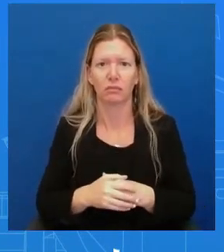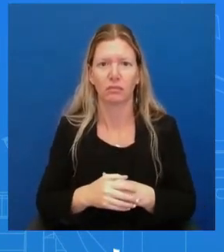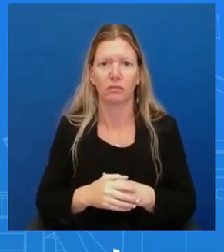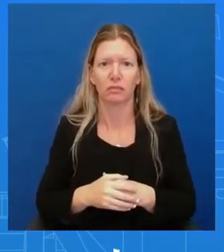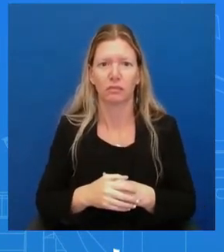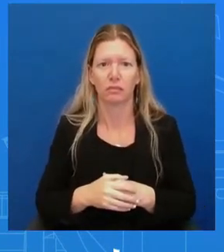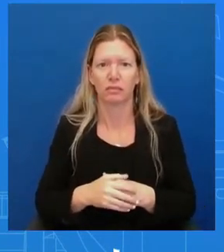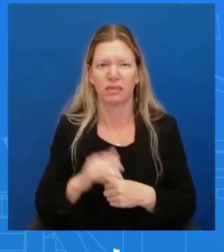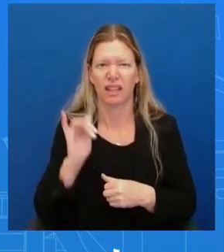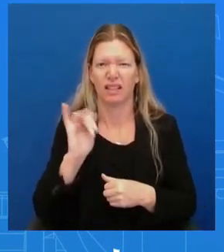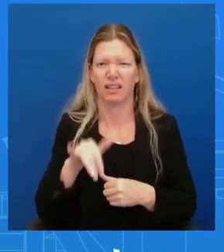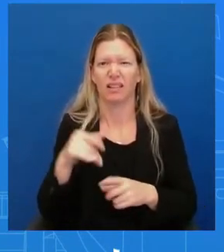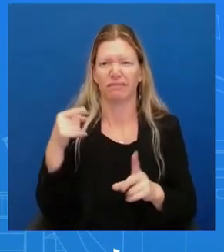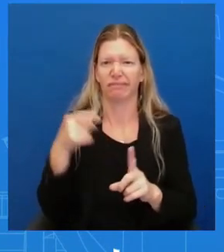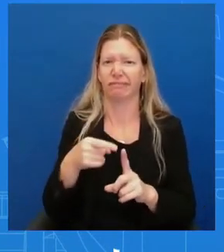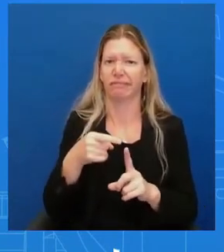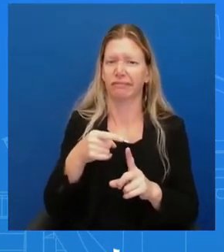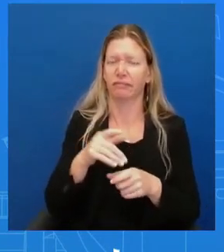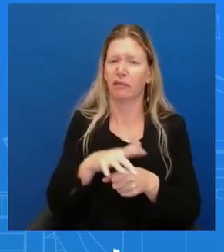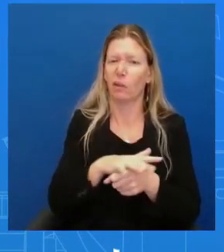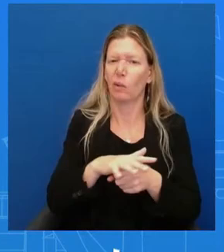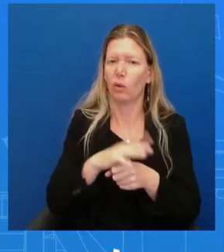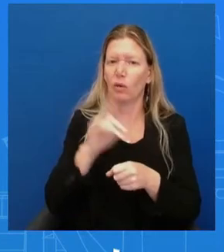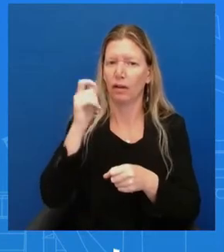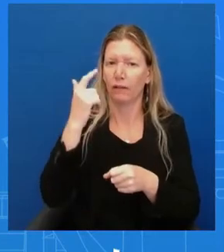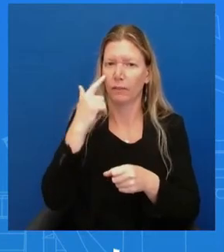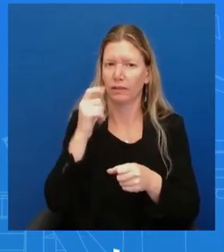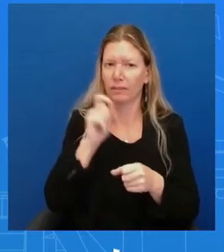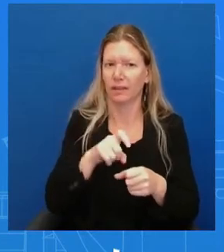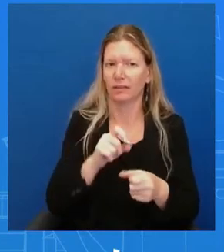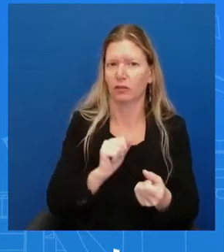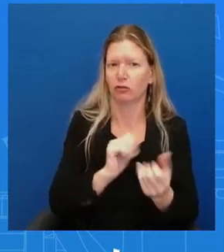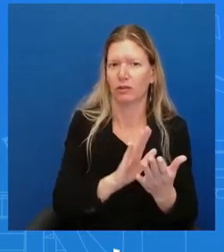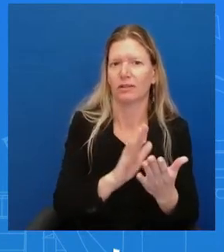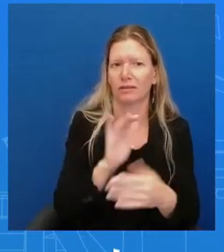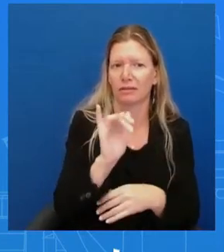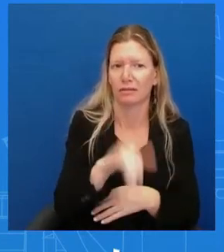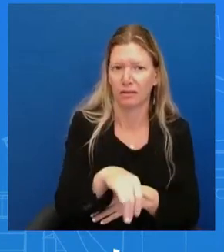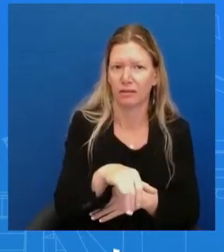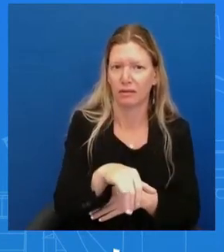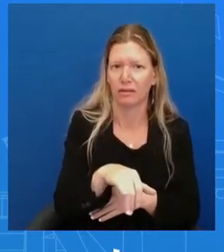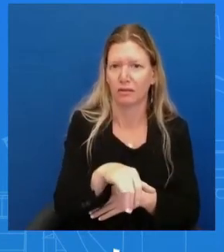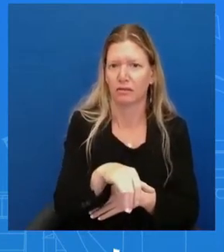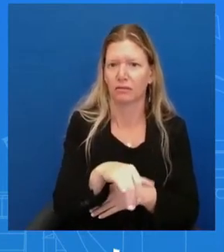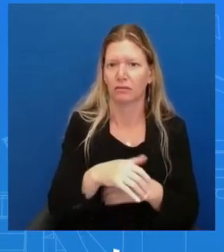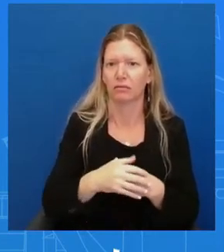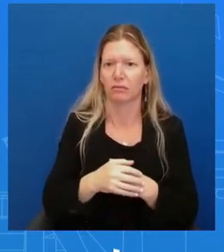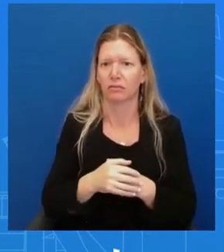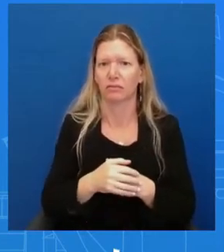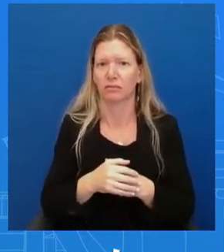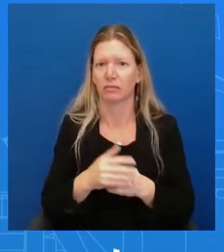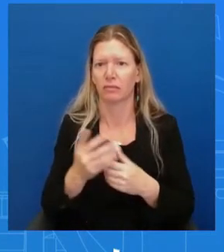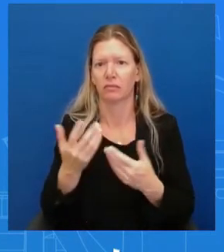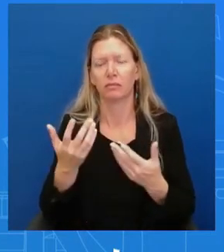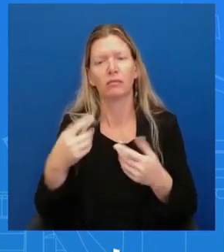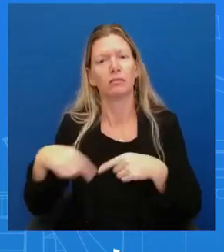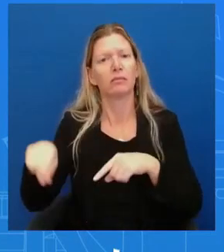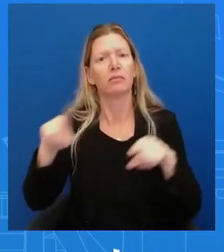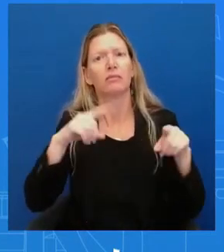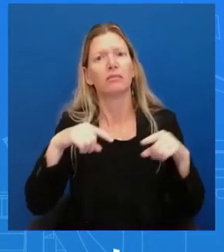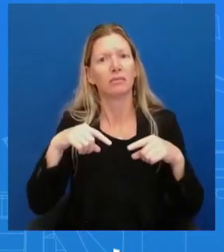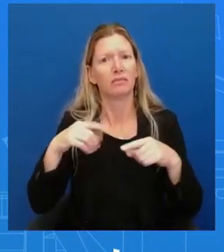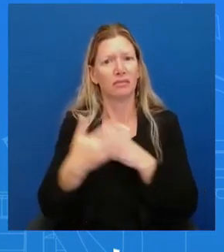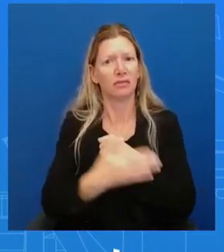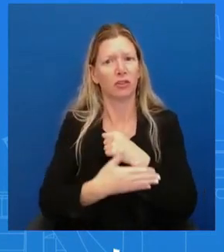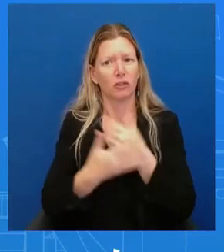take action. And so everyone in their community in this country wants the same thing, right? They all want the same thing. They want their families to be